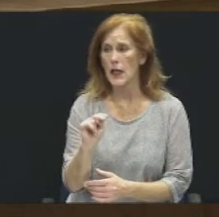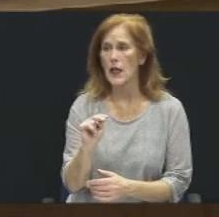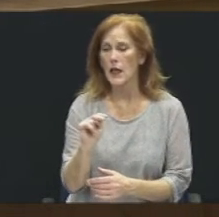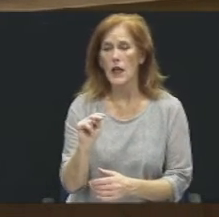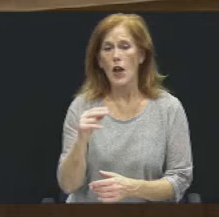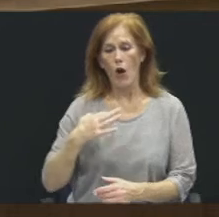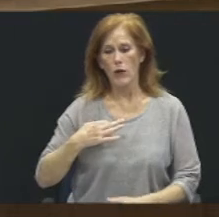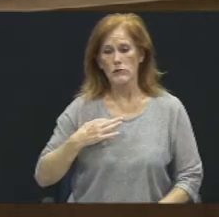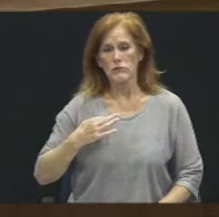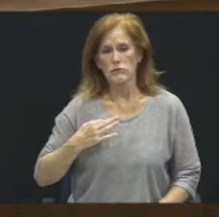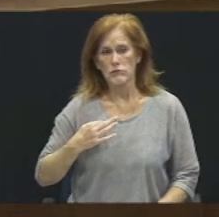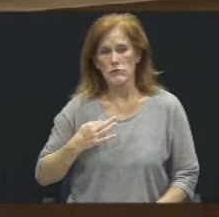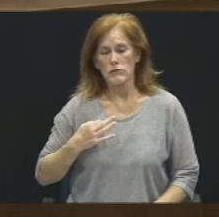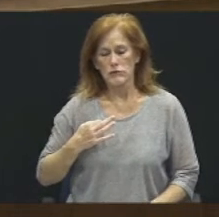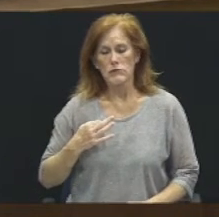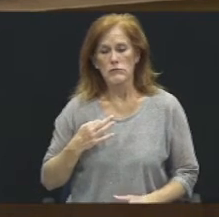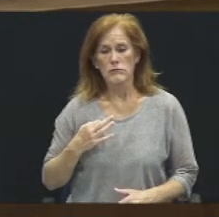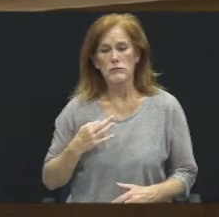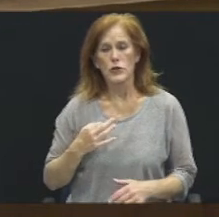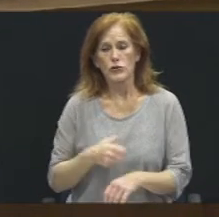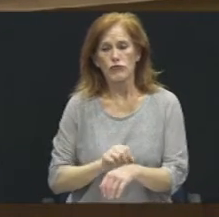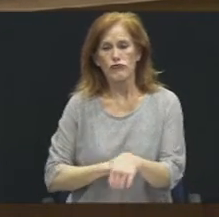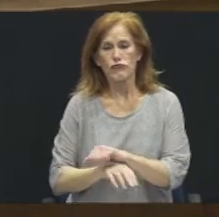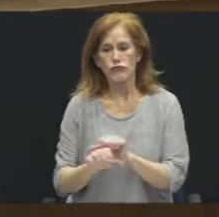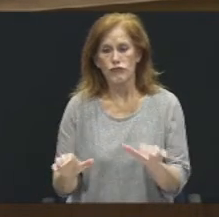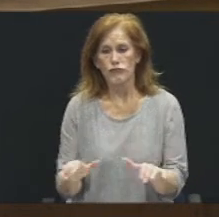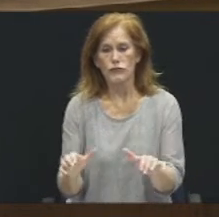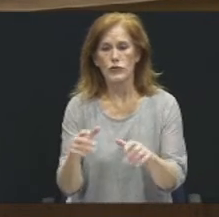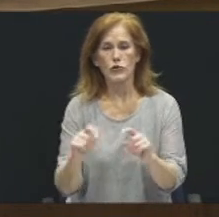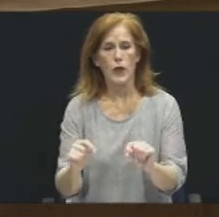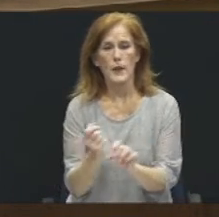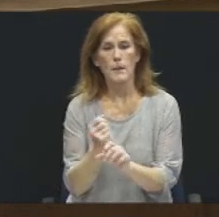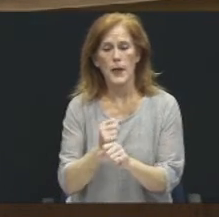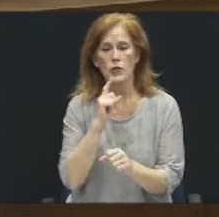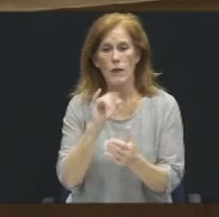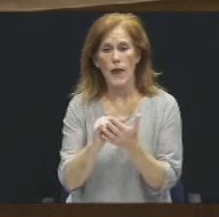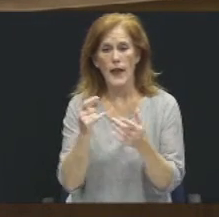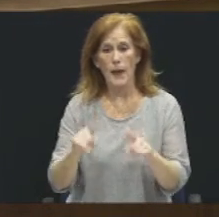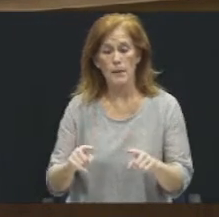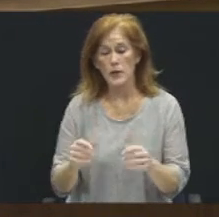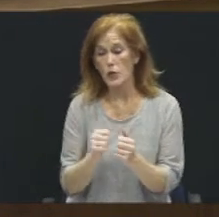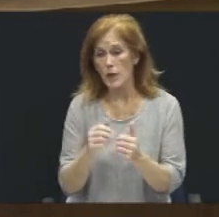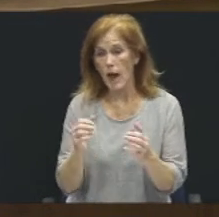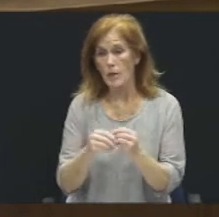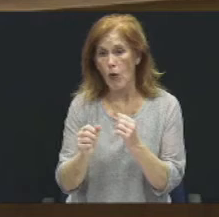up to make that a reality. So without further ado,